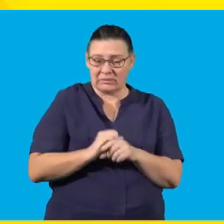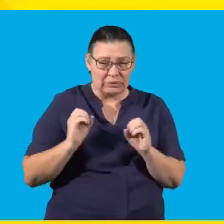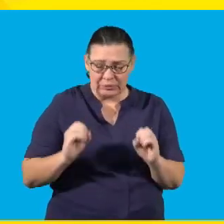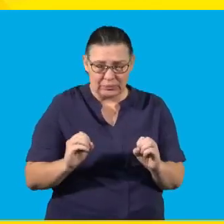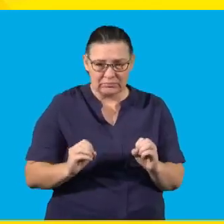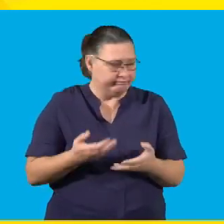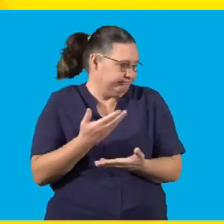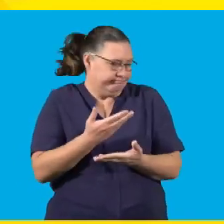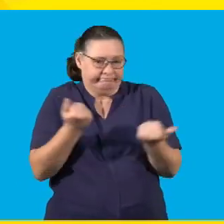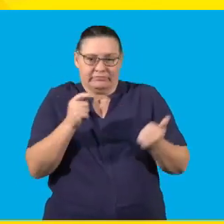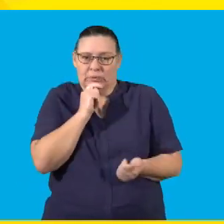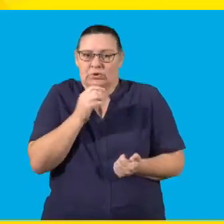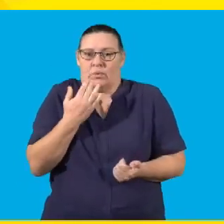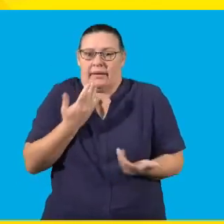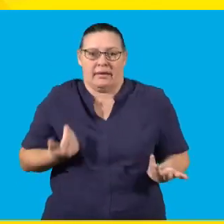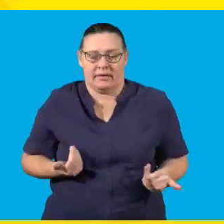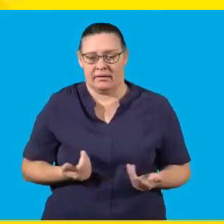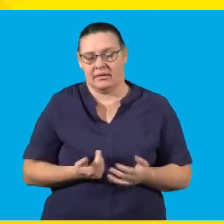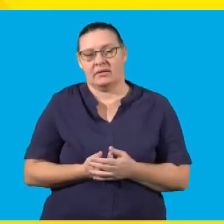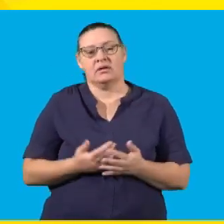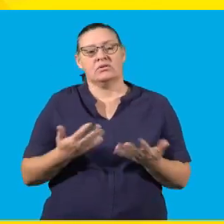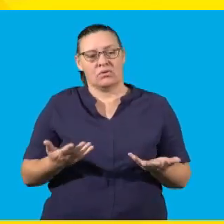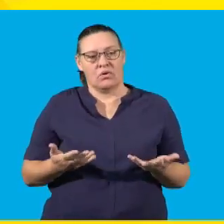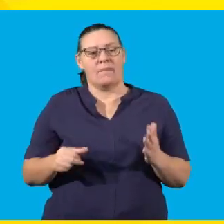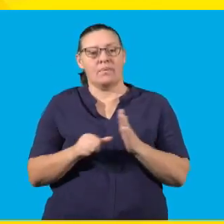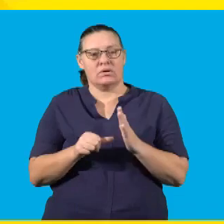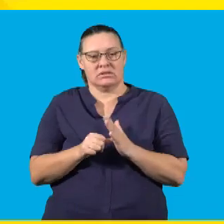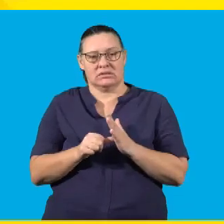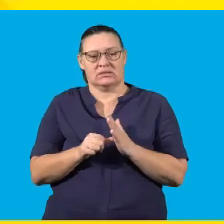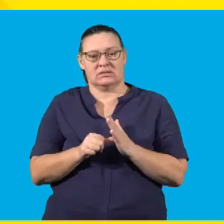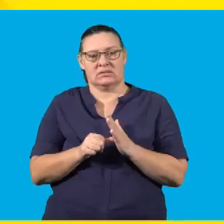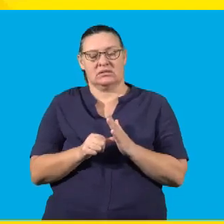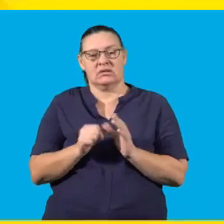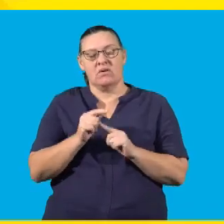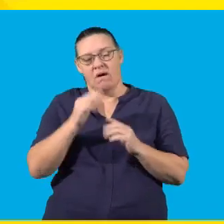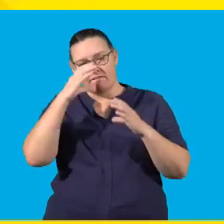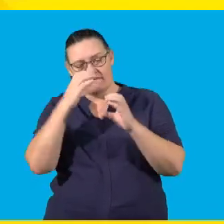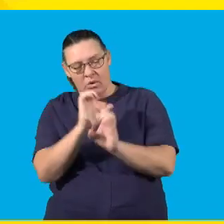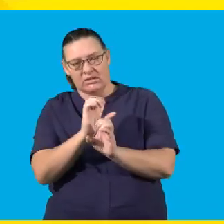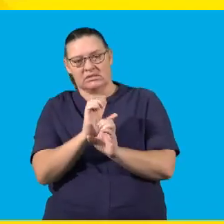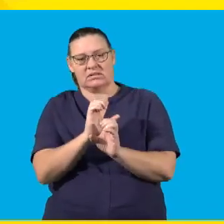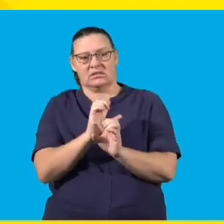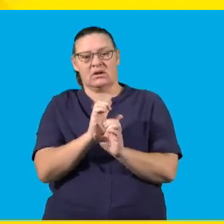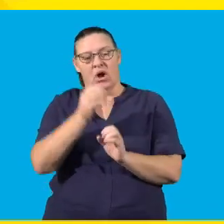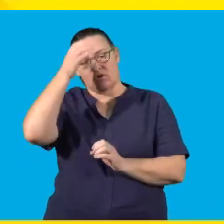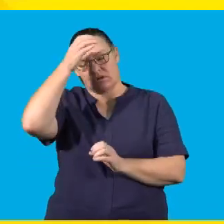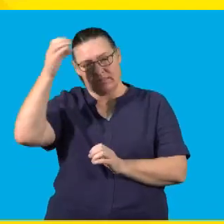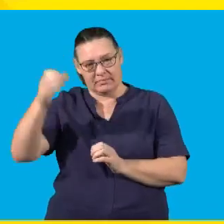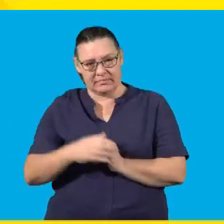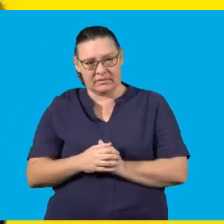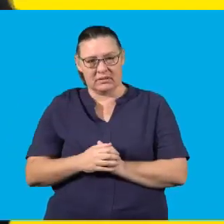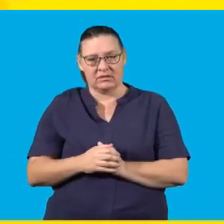practicing questions, you won't know when to use them, okay? So very important is to focus on your underlying